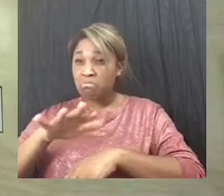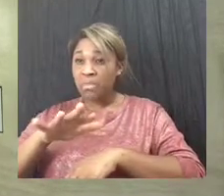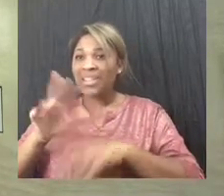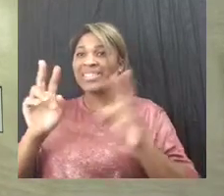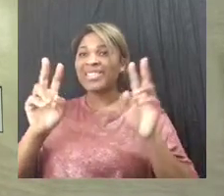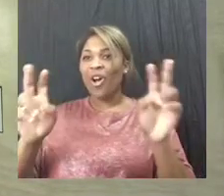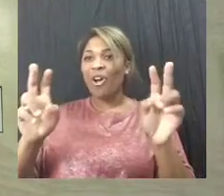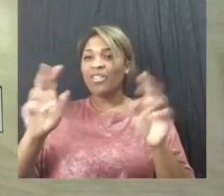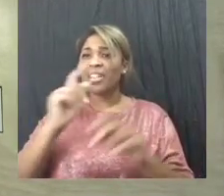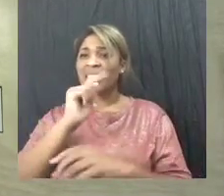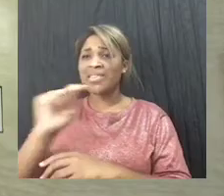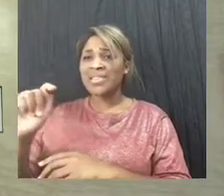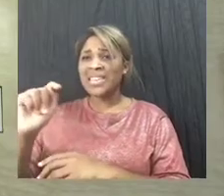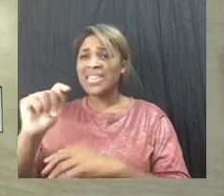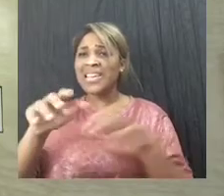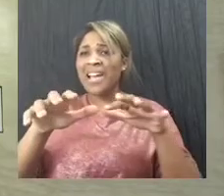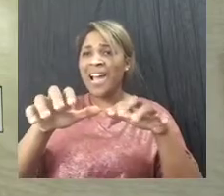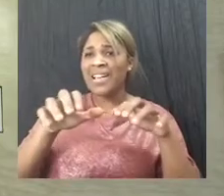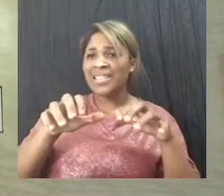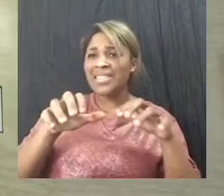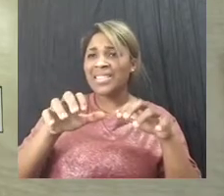Age.